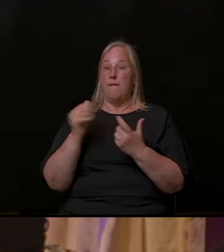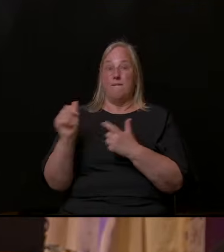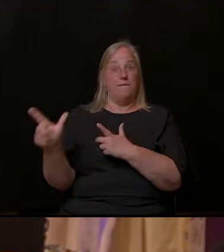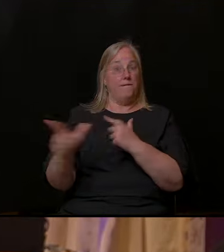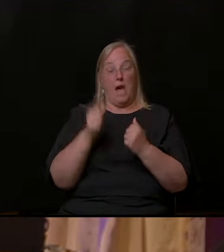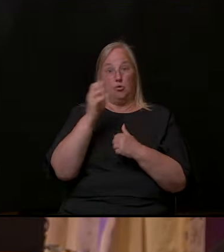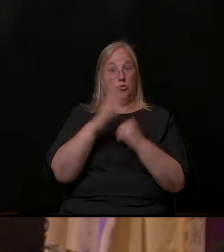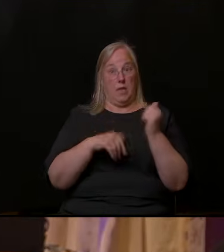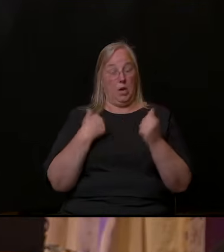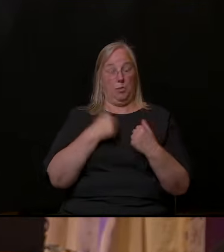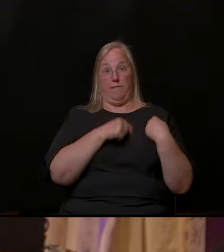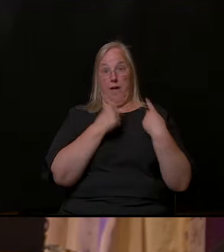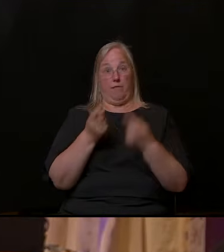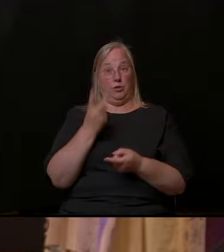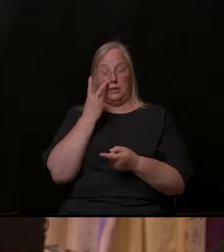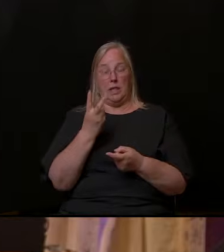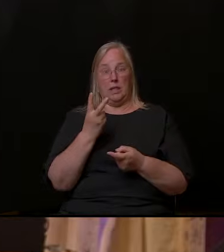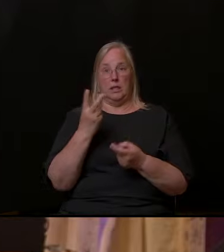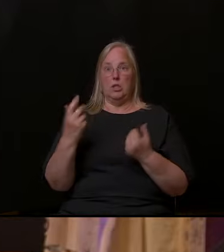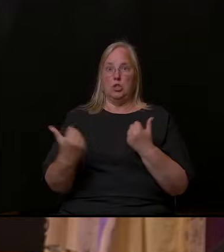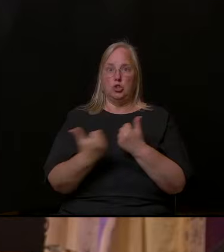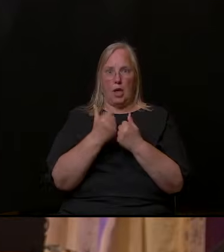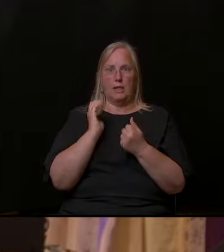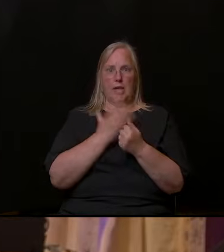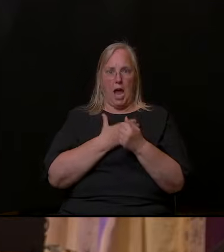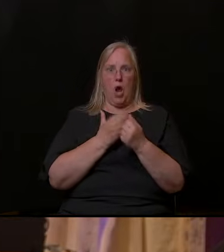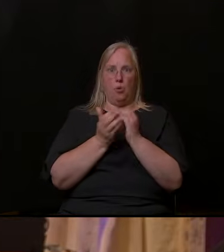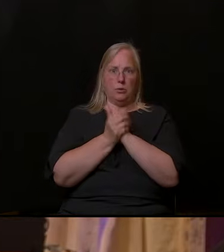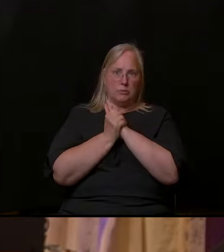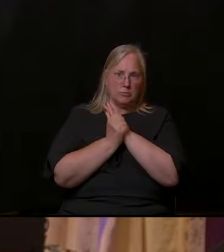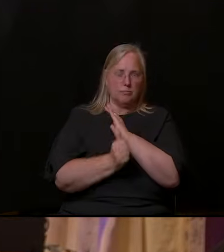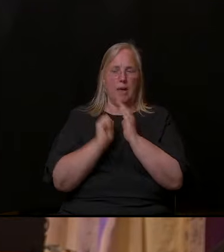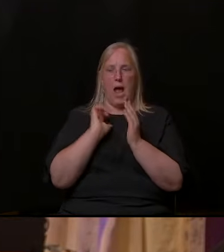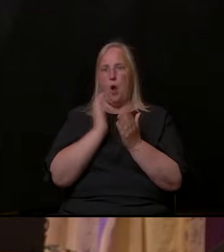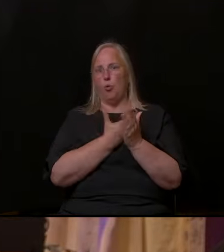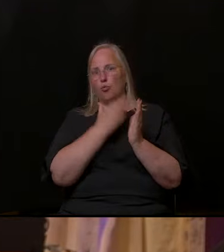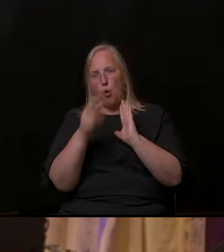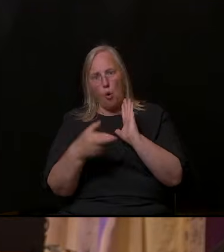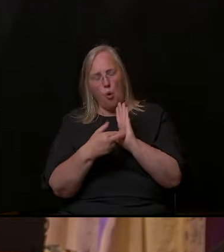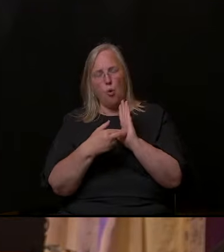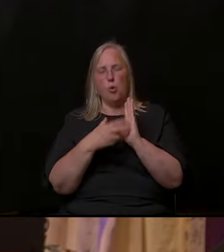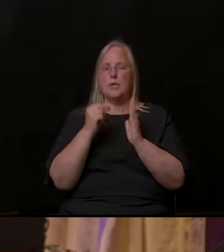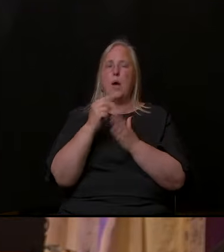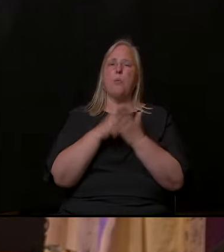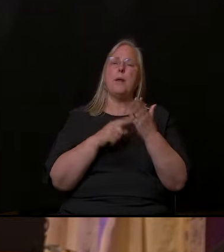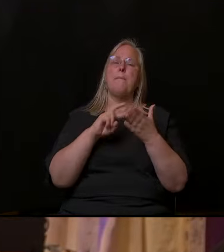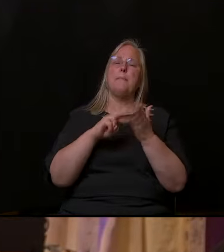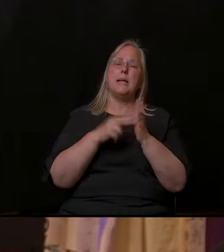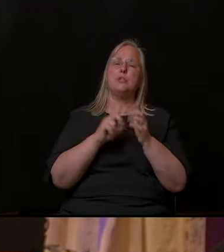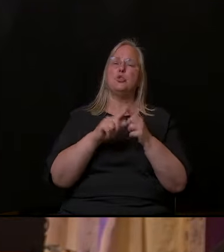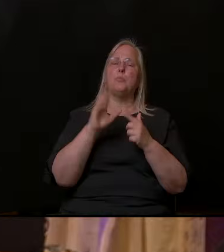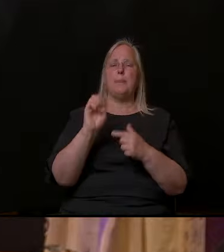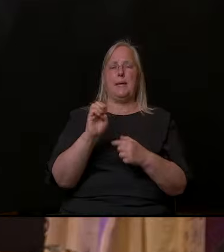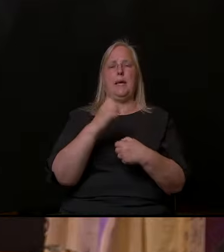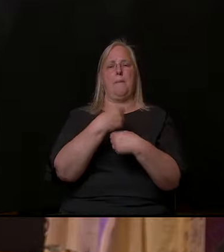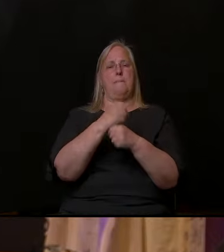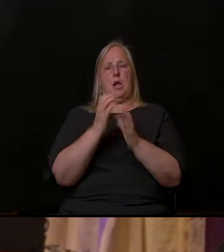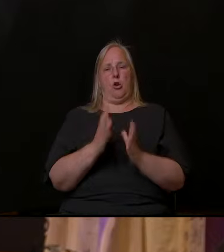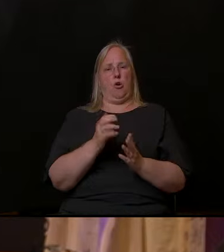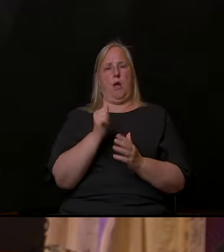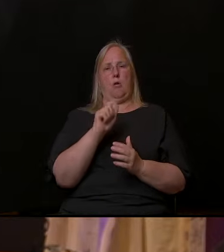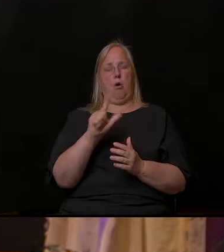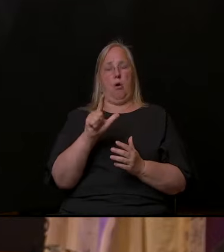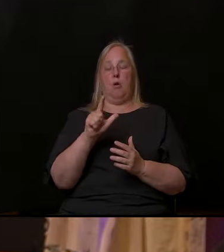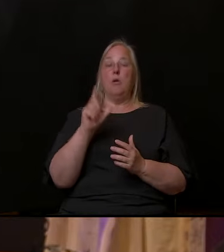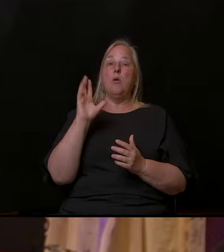have ever seen, challenging our crafts, our roles, and what it means to be a maker at all. They will